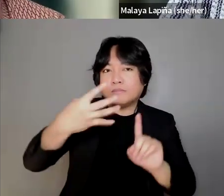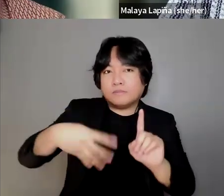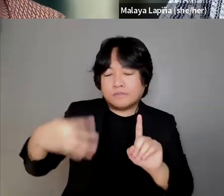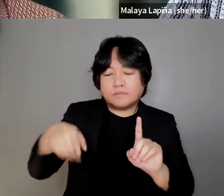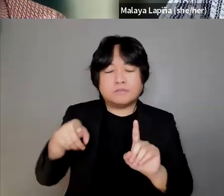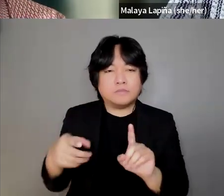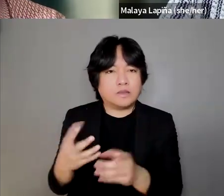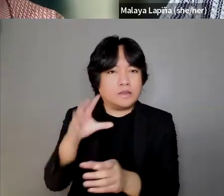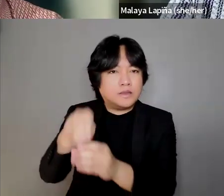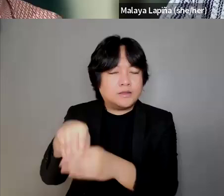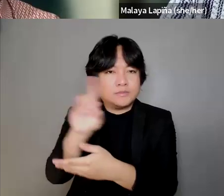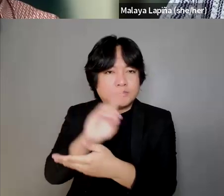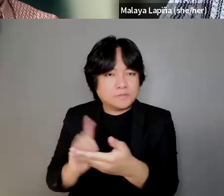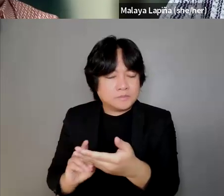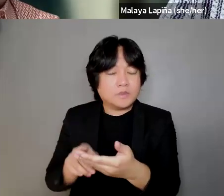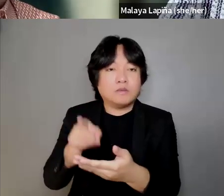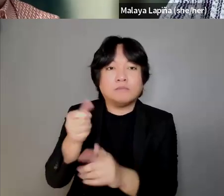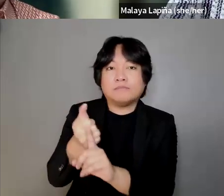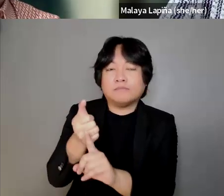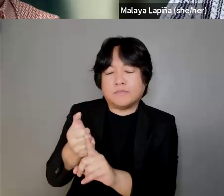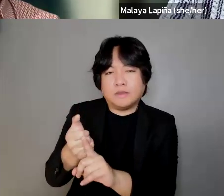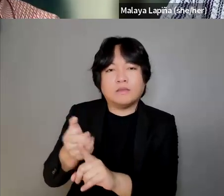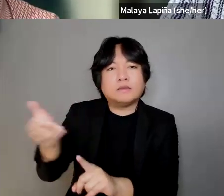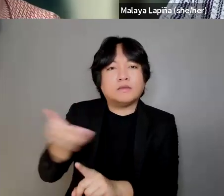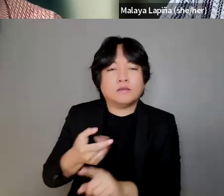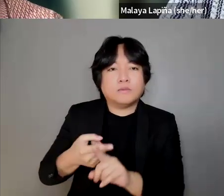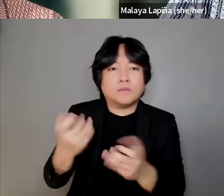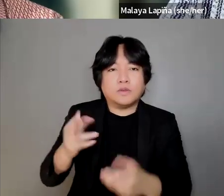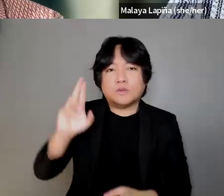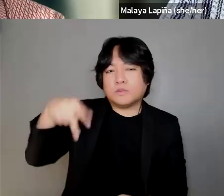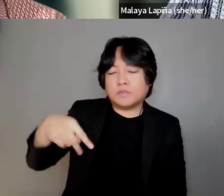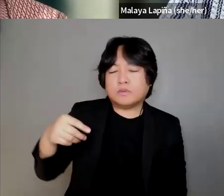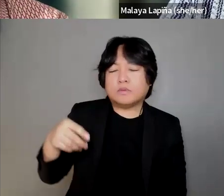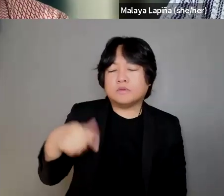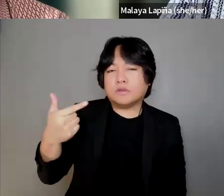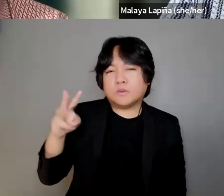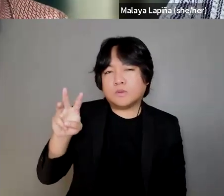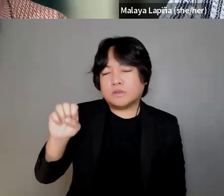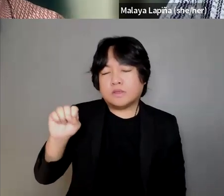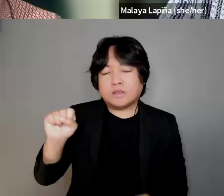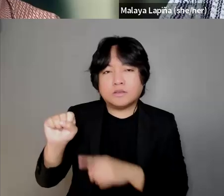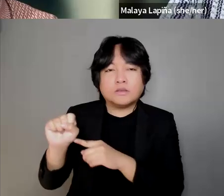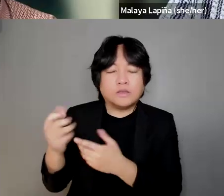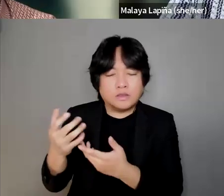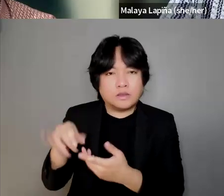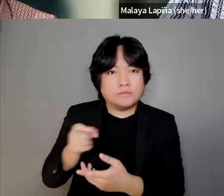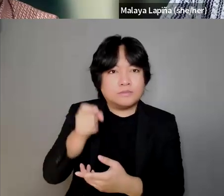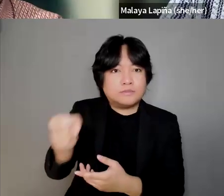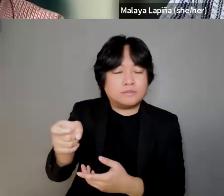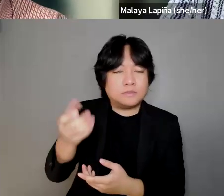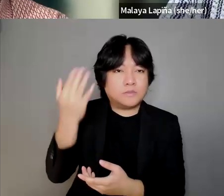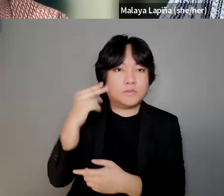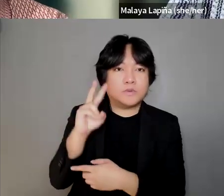trans pleasures and desires. She is one of the recipients of the UP-CWGS Research Grant for 2024 for her